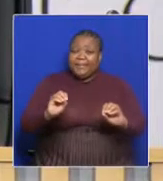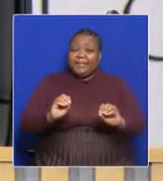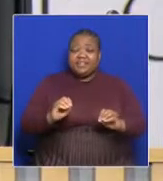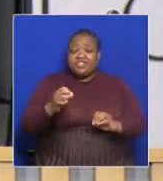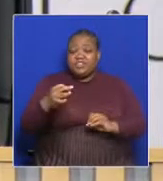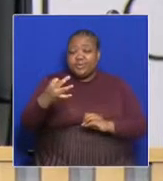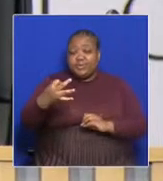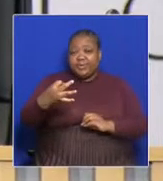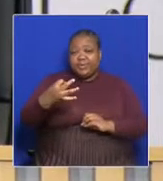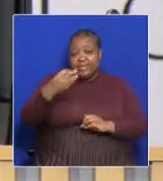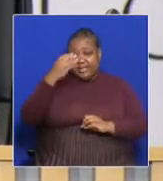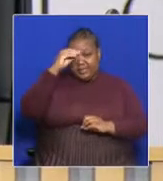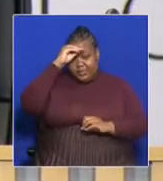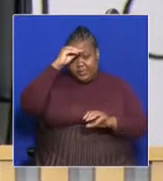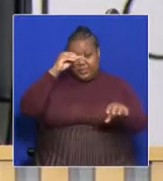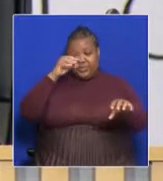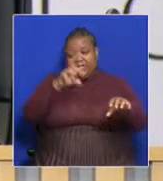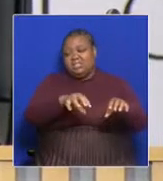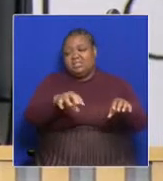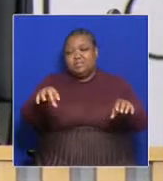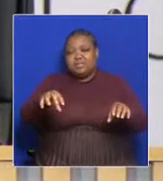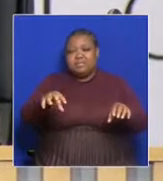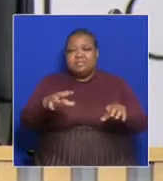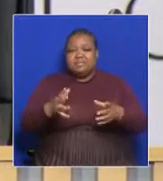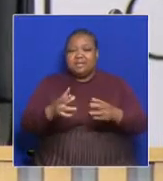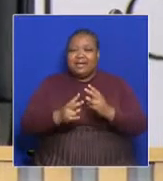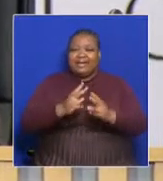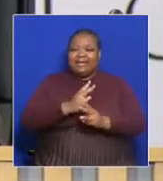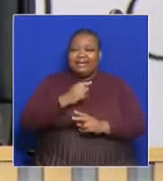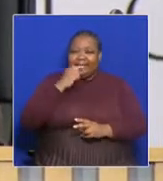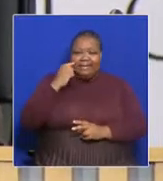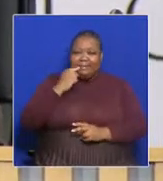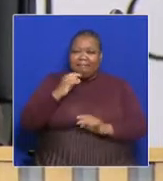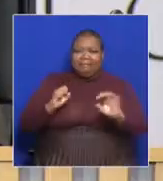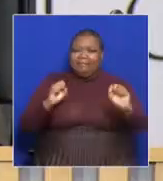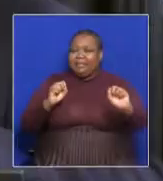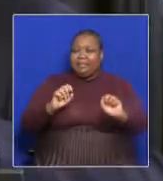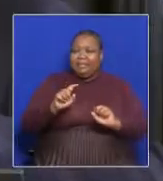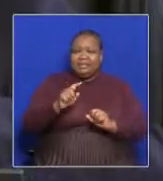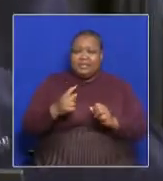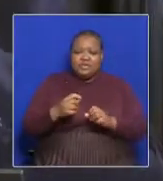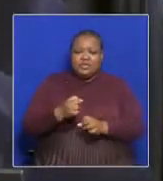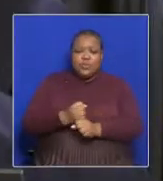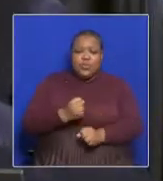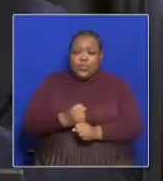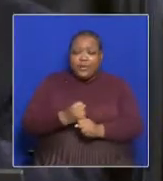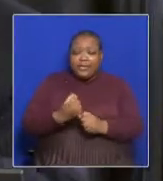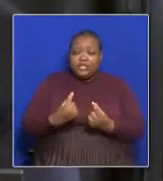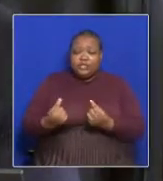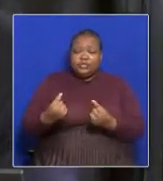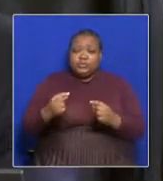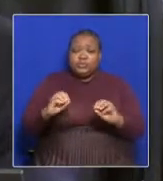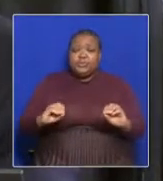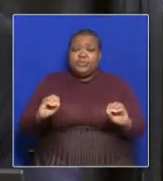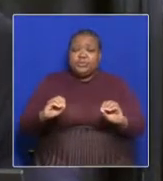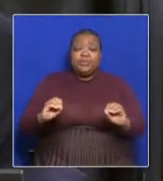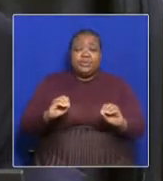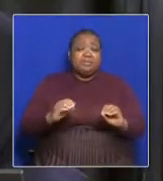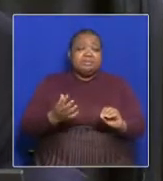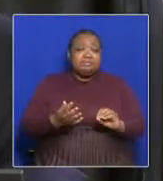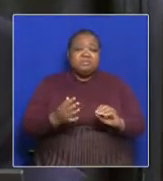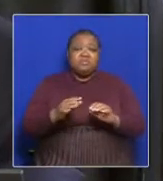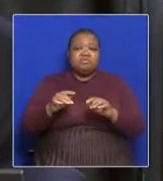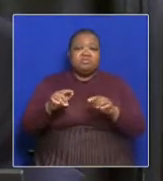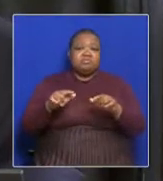will not mention their names again. You did not even do that groundwork. So it does not even rise to the level of you having